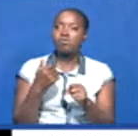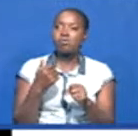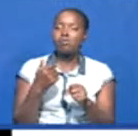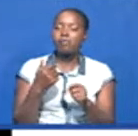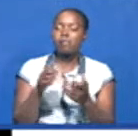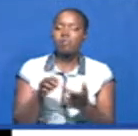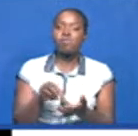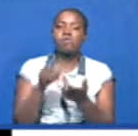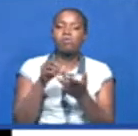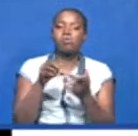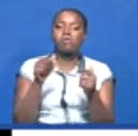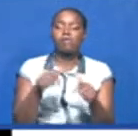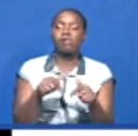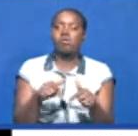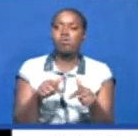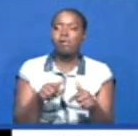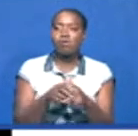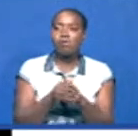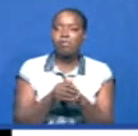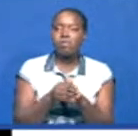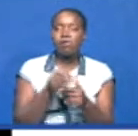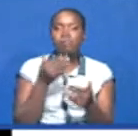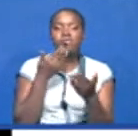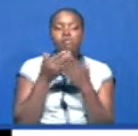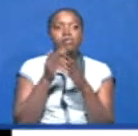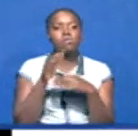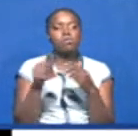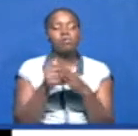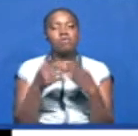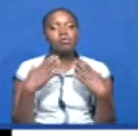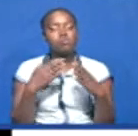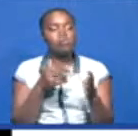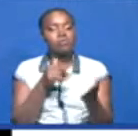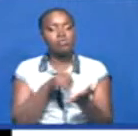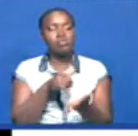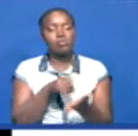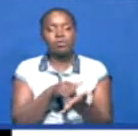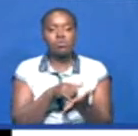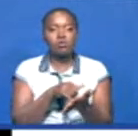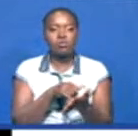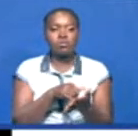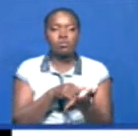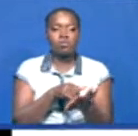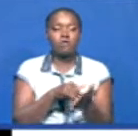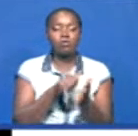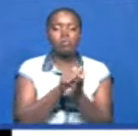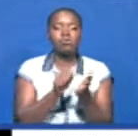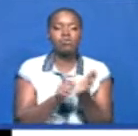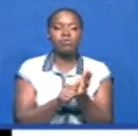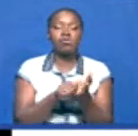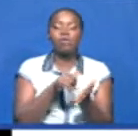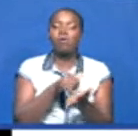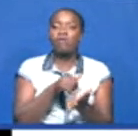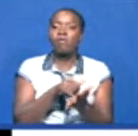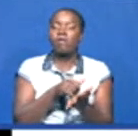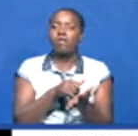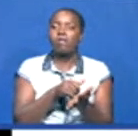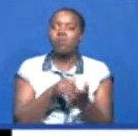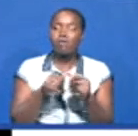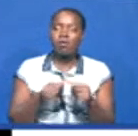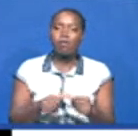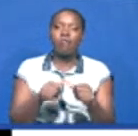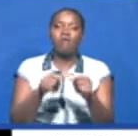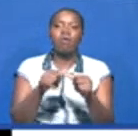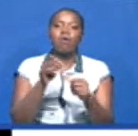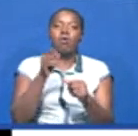privilege today to thank all the parties that have been involved, the agencies that were involved, that they continue to be